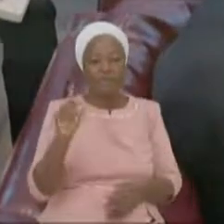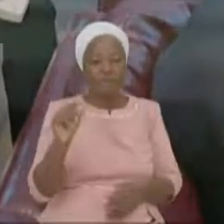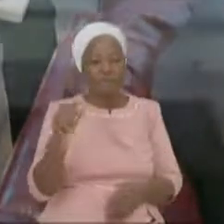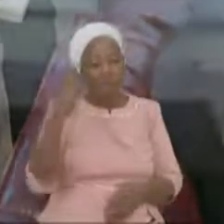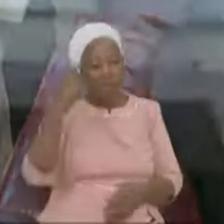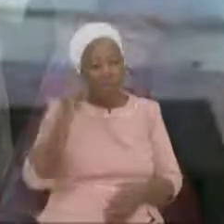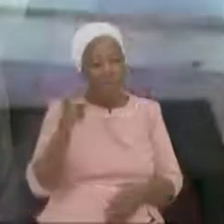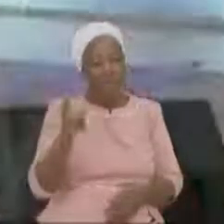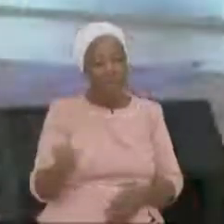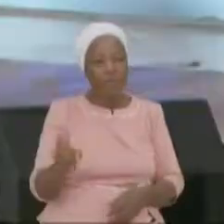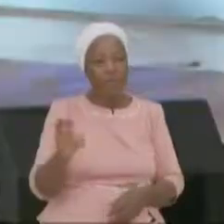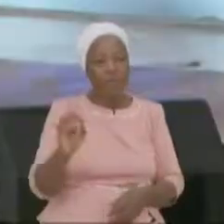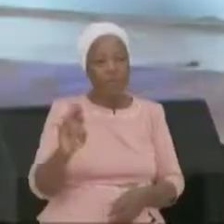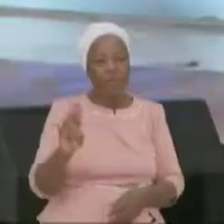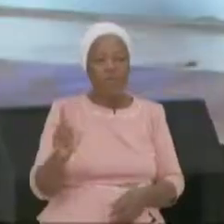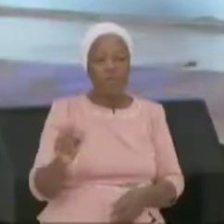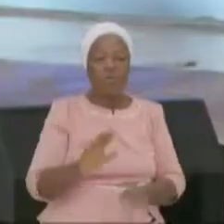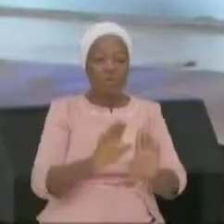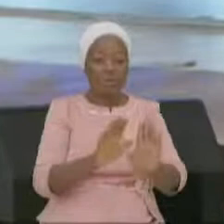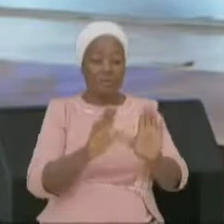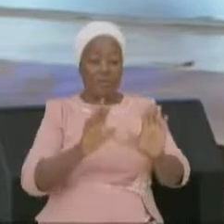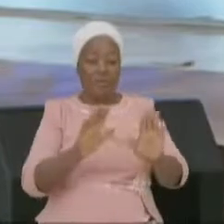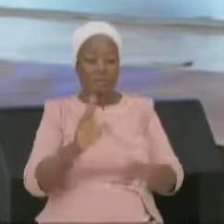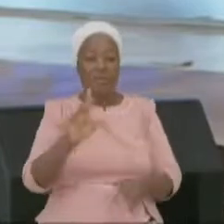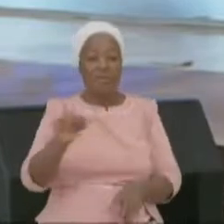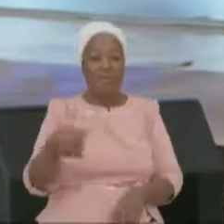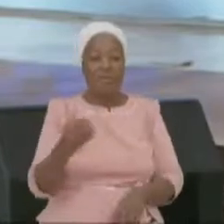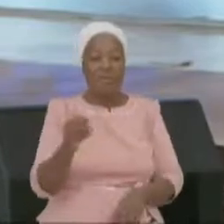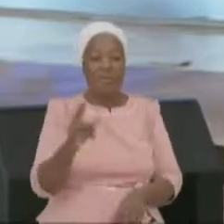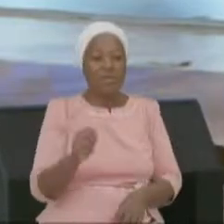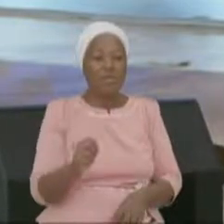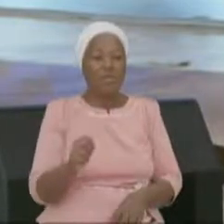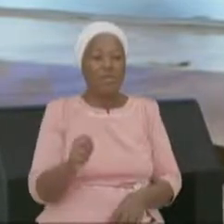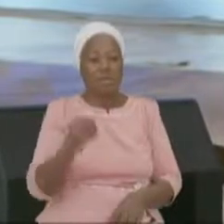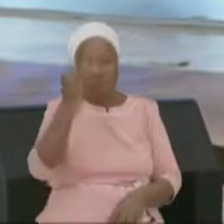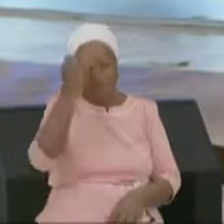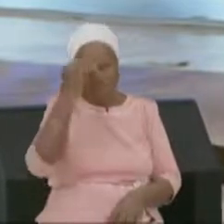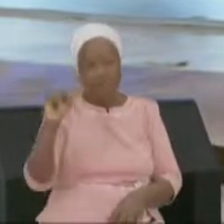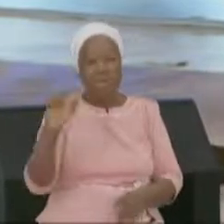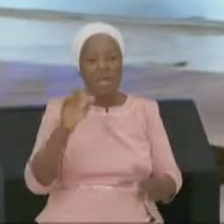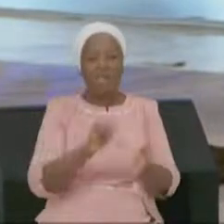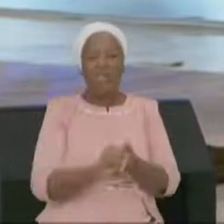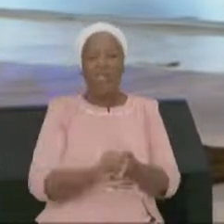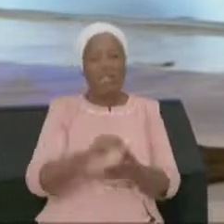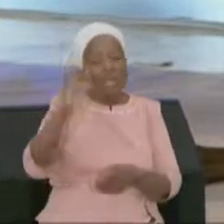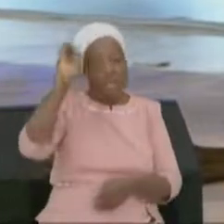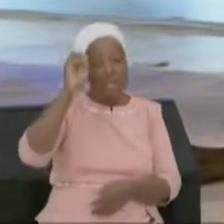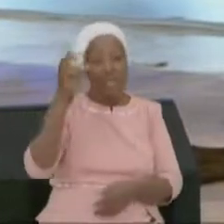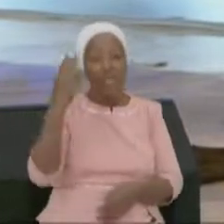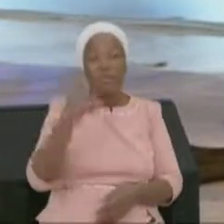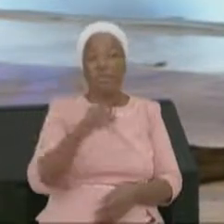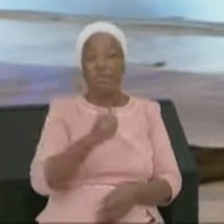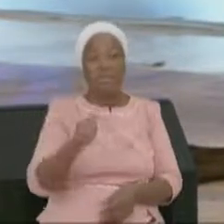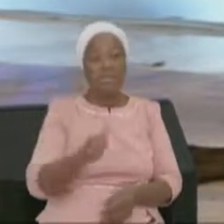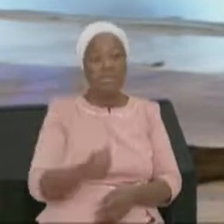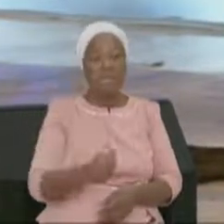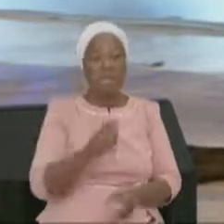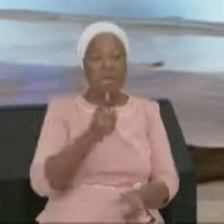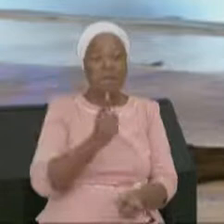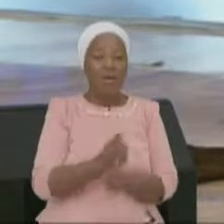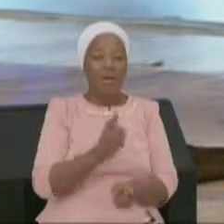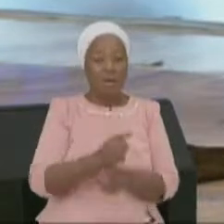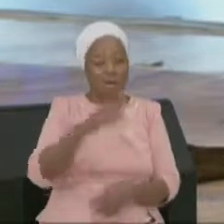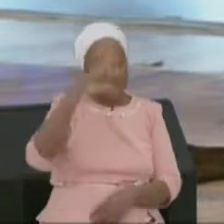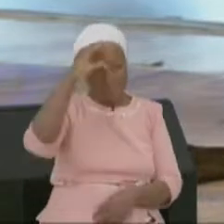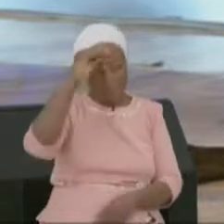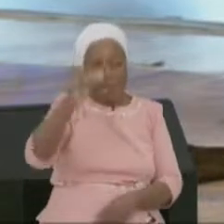Herod feared John, knowing that he was a just